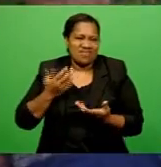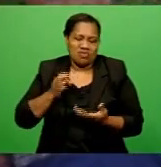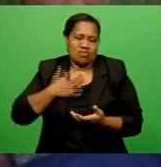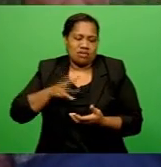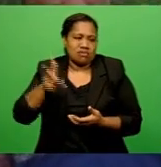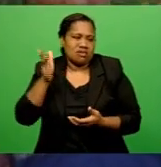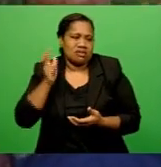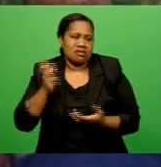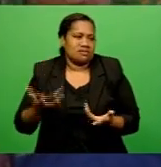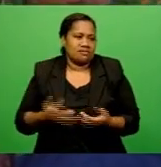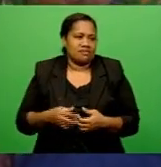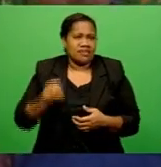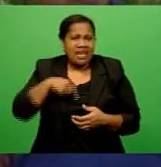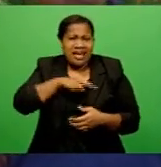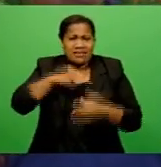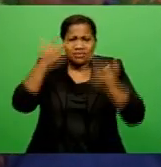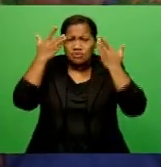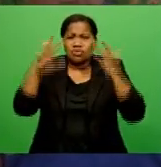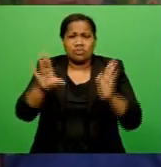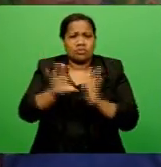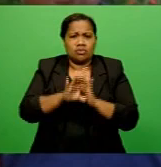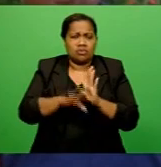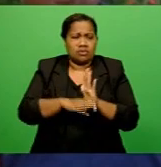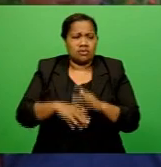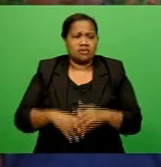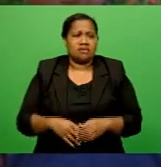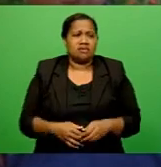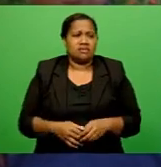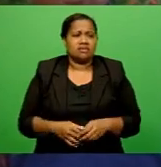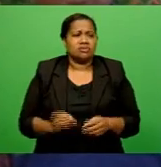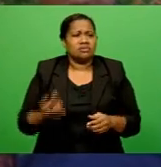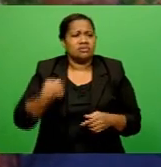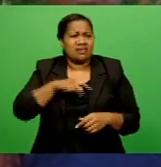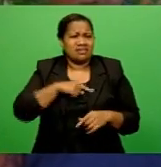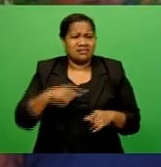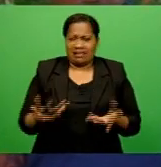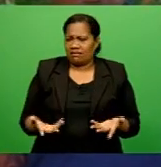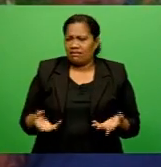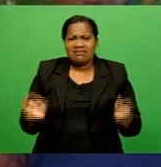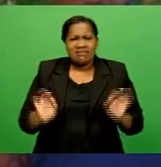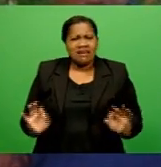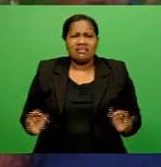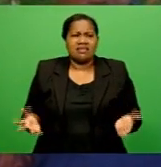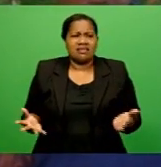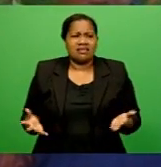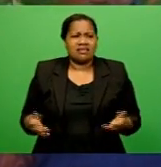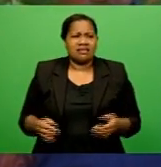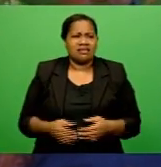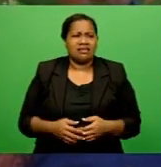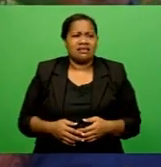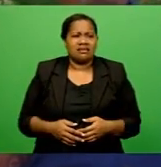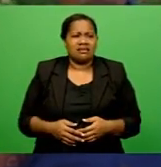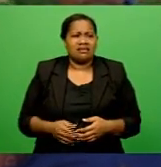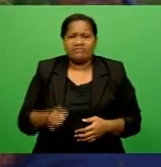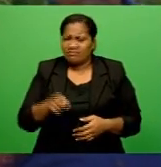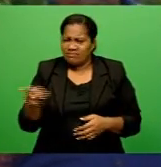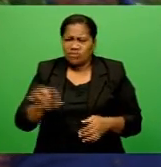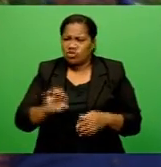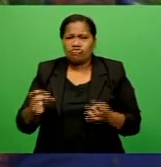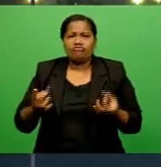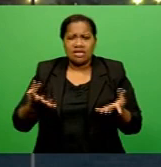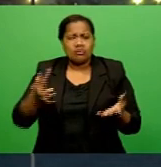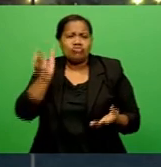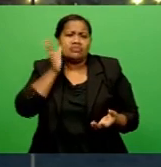don't know our constitution, so we are just nothing. They're not ready to listen to us. So what do